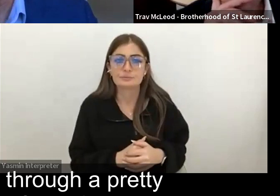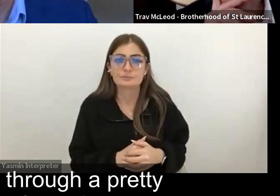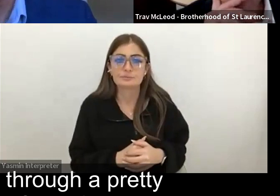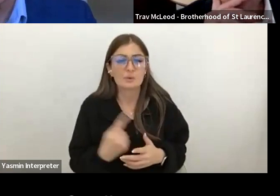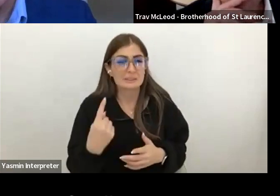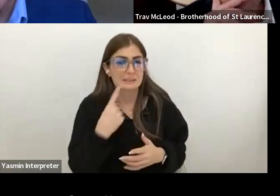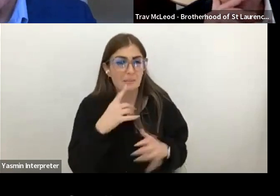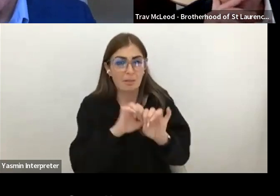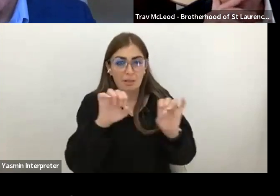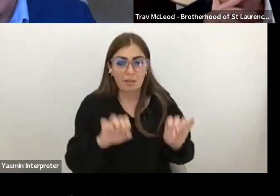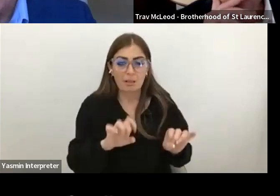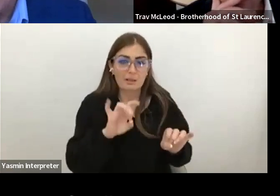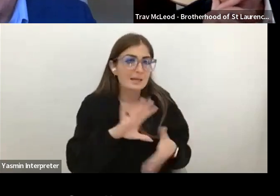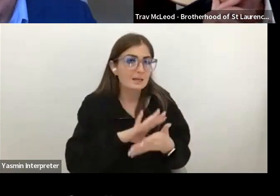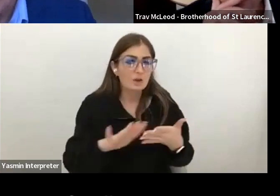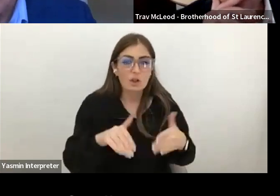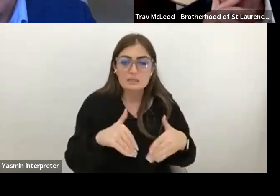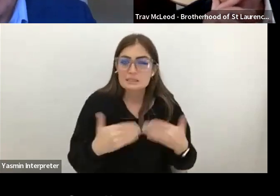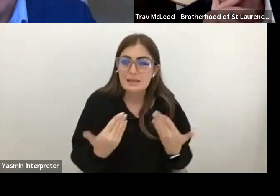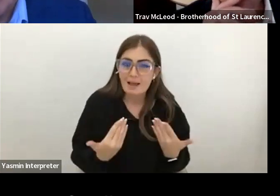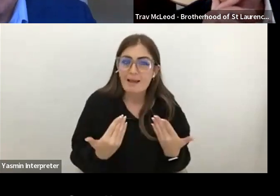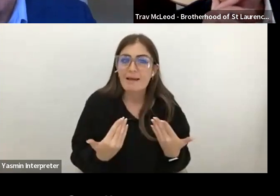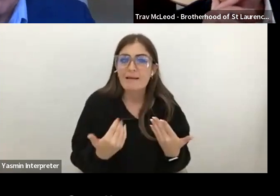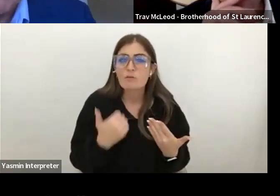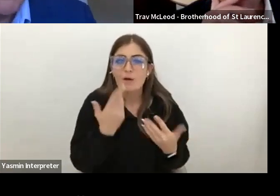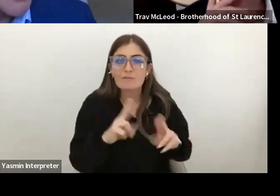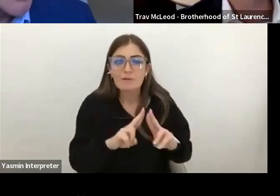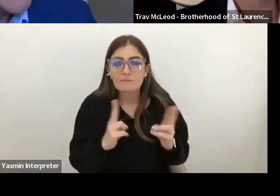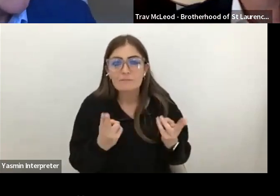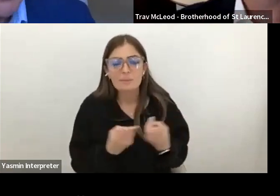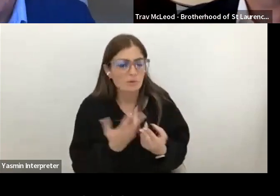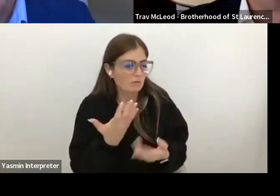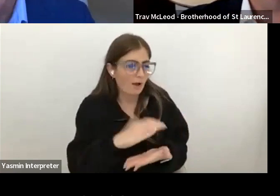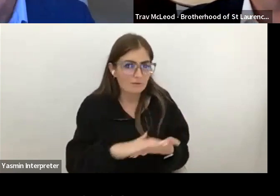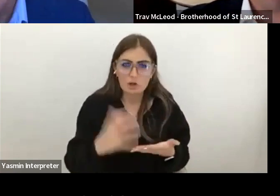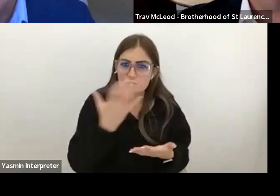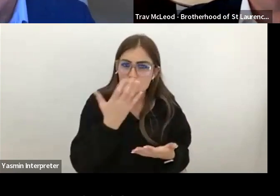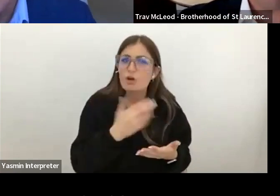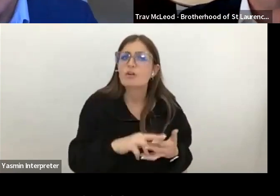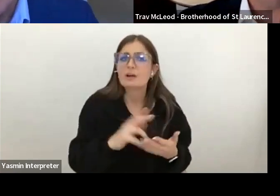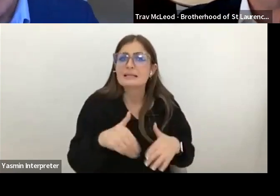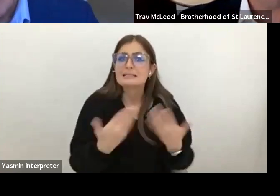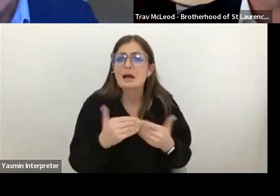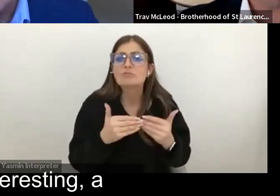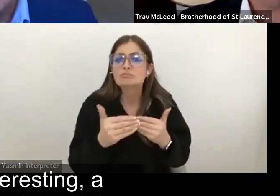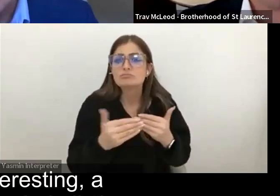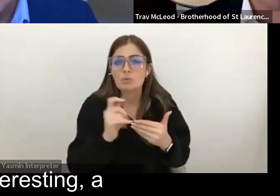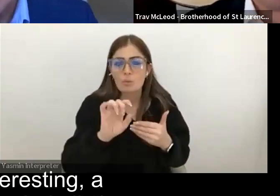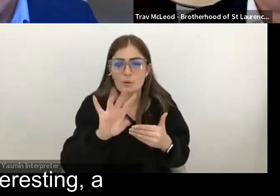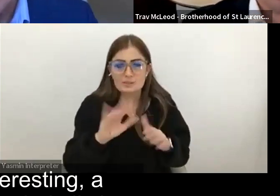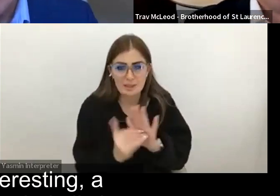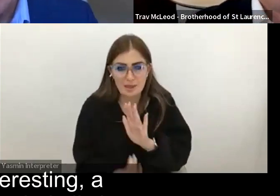system of $10 a day for every family, or $5 a day. Actually, it's now getting towards 10.